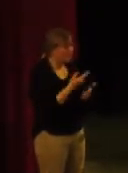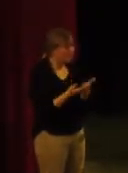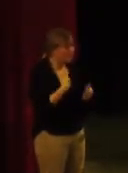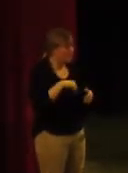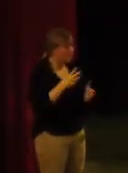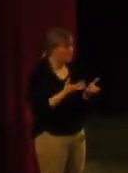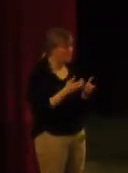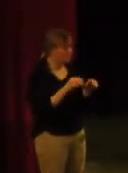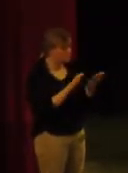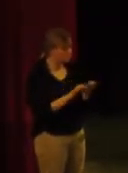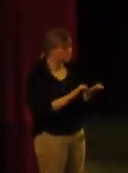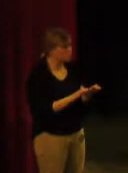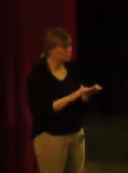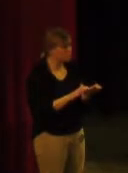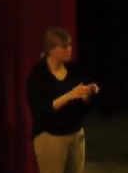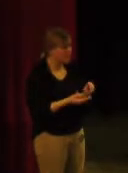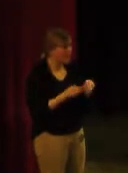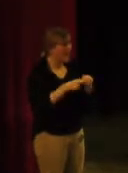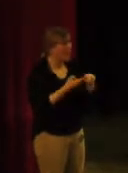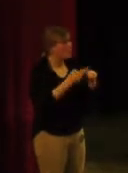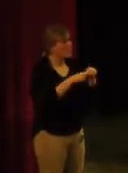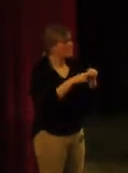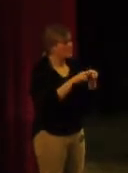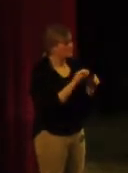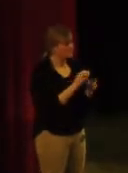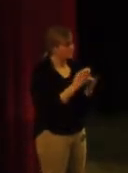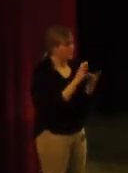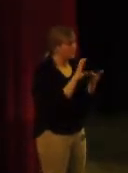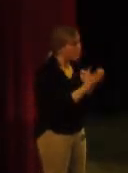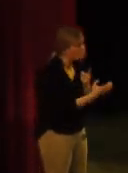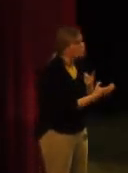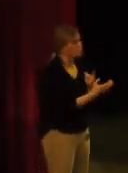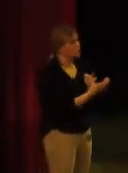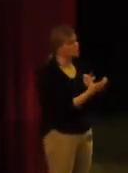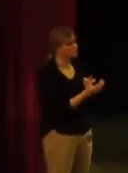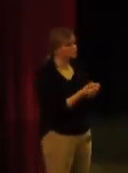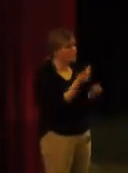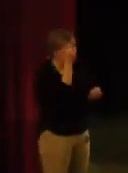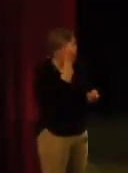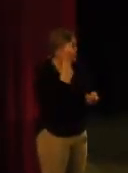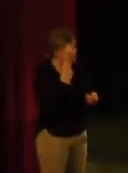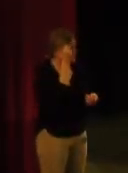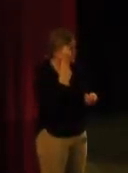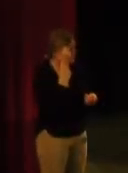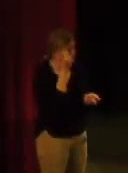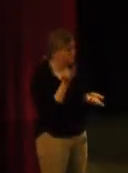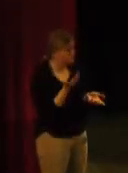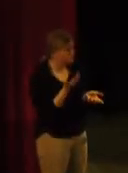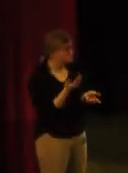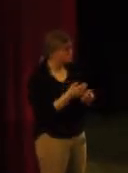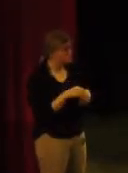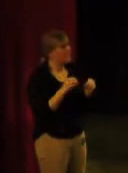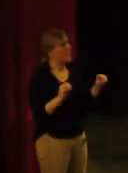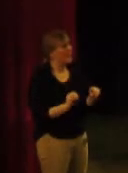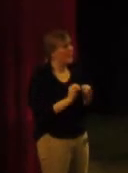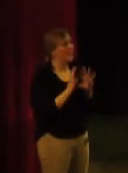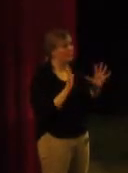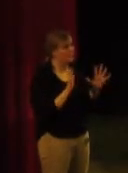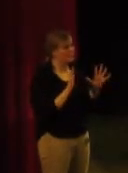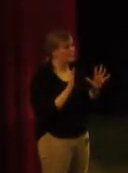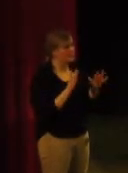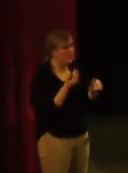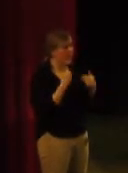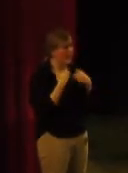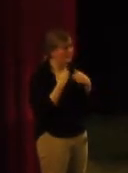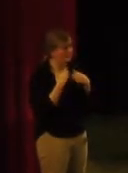is increase our political and cultural literacy, right? So that's clearly there's an advantage